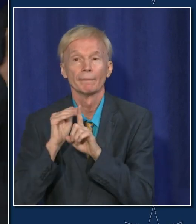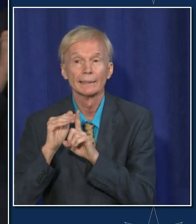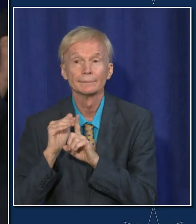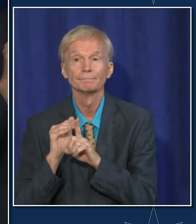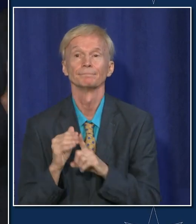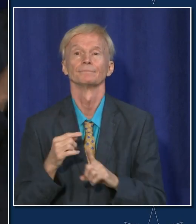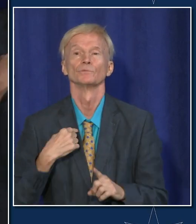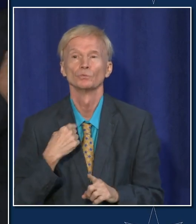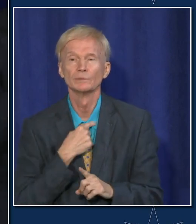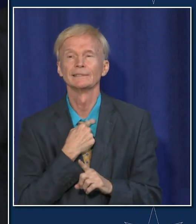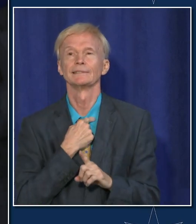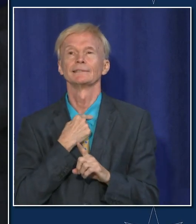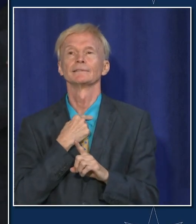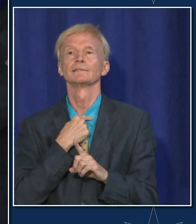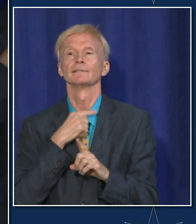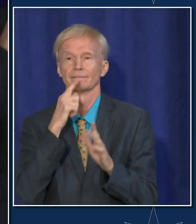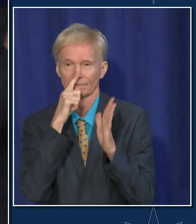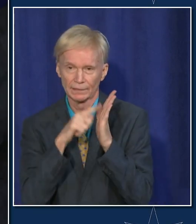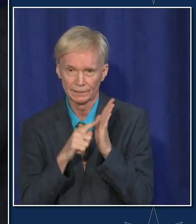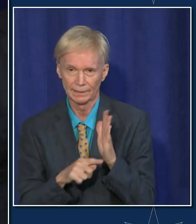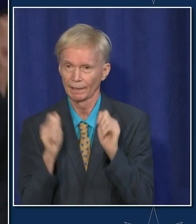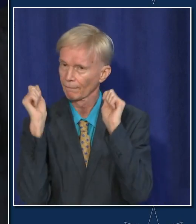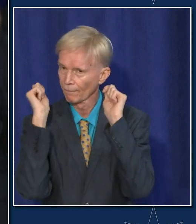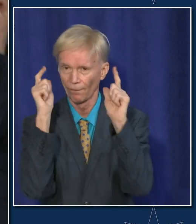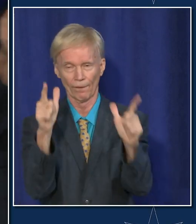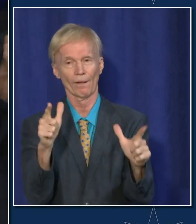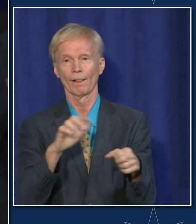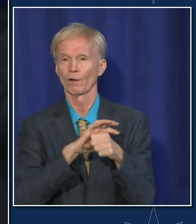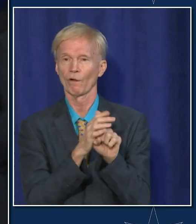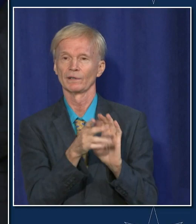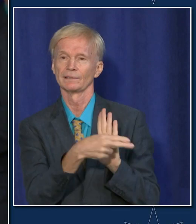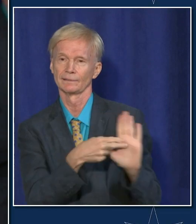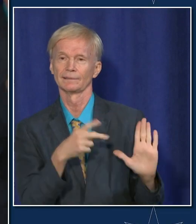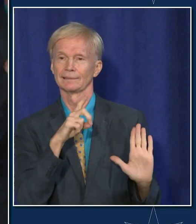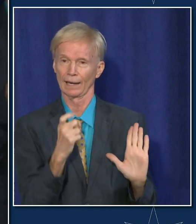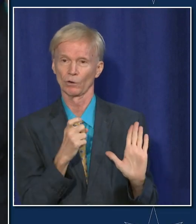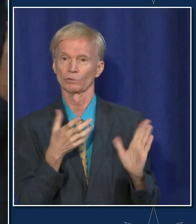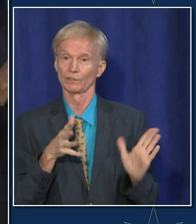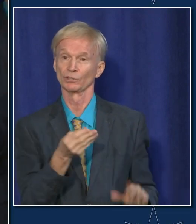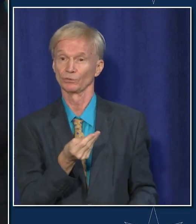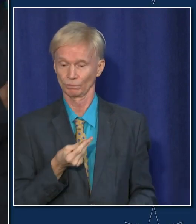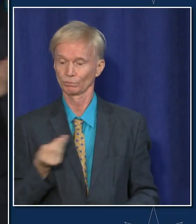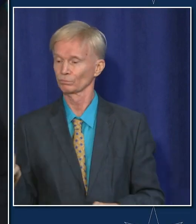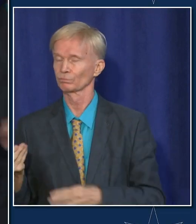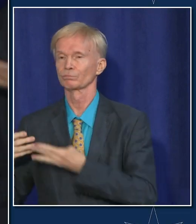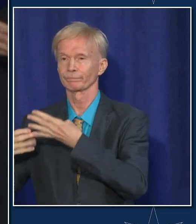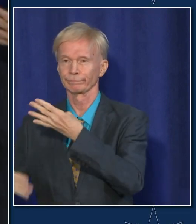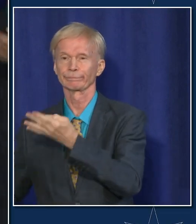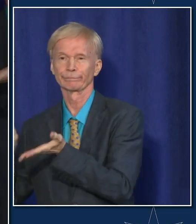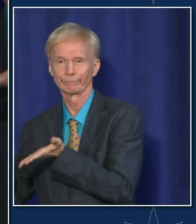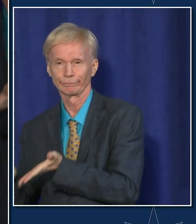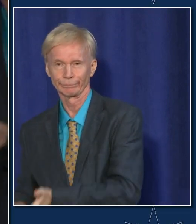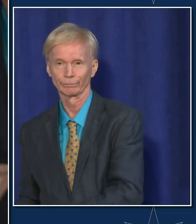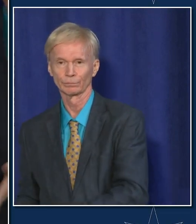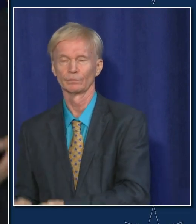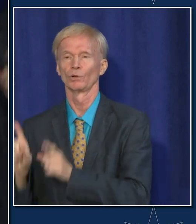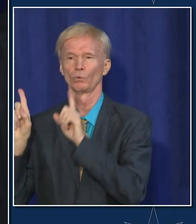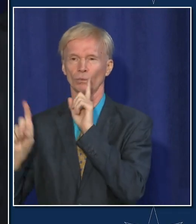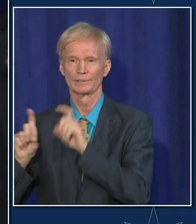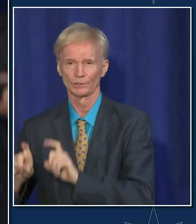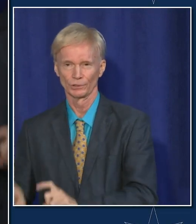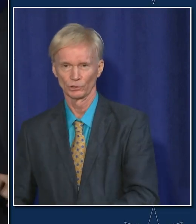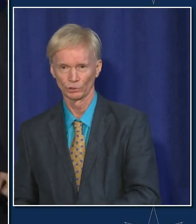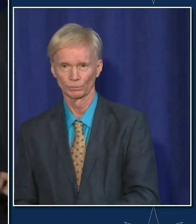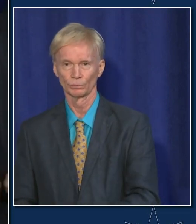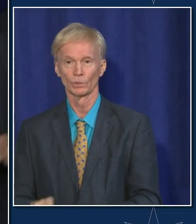we investigate every single case of COVID that is diagnosed in the city. And there's a series of questions that we go through whenever